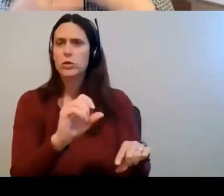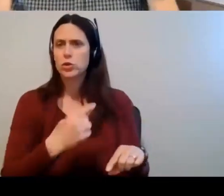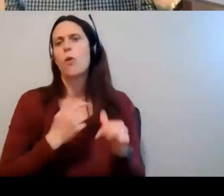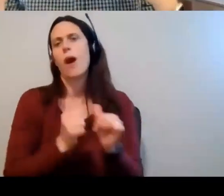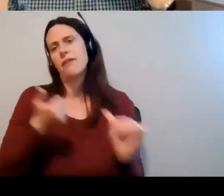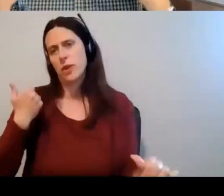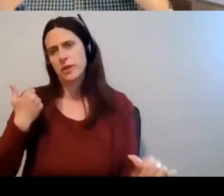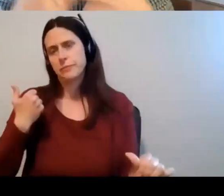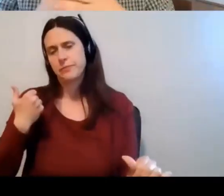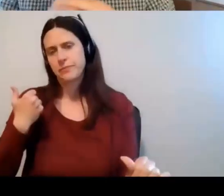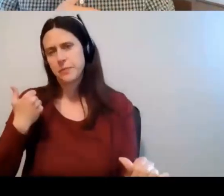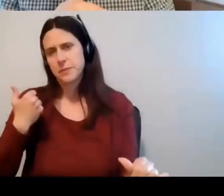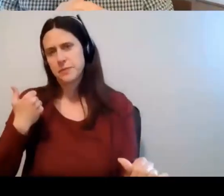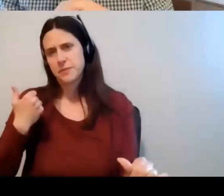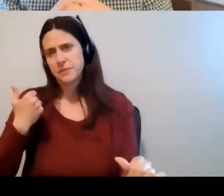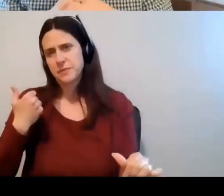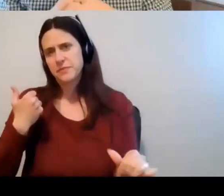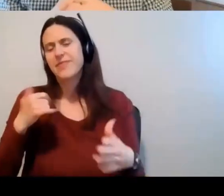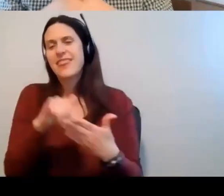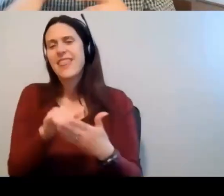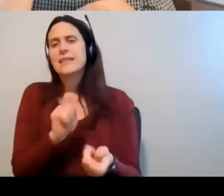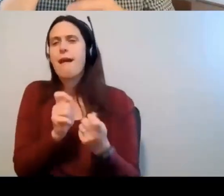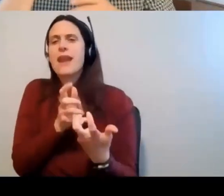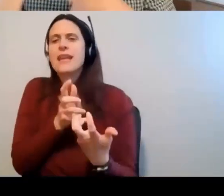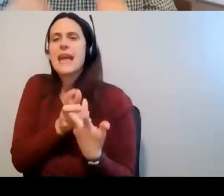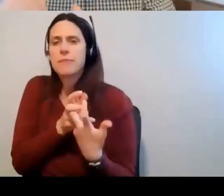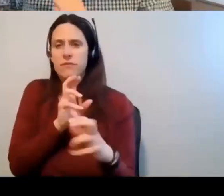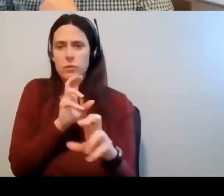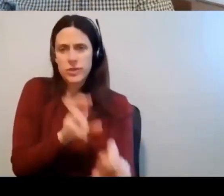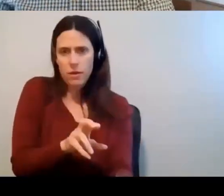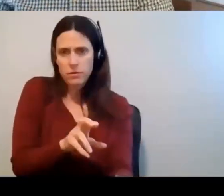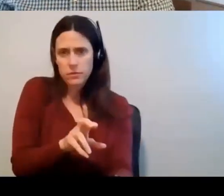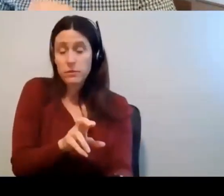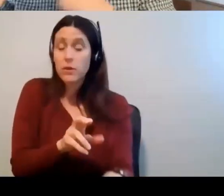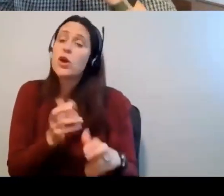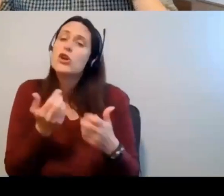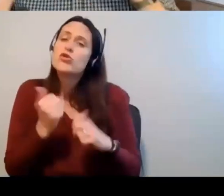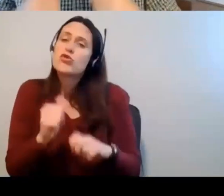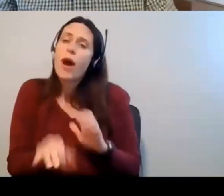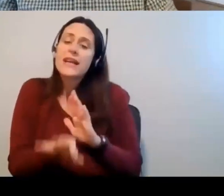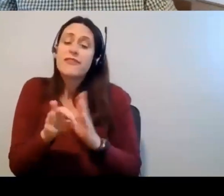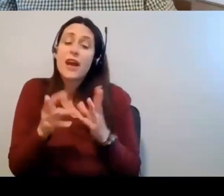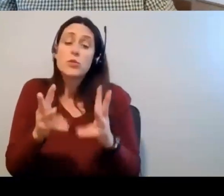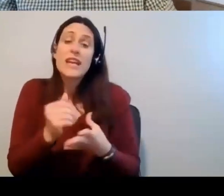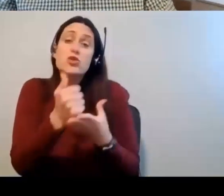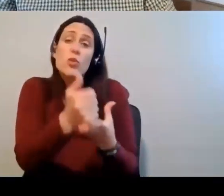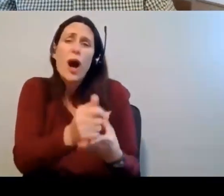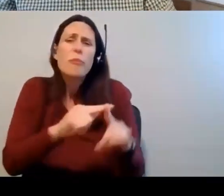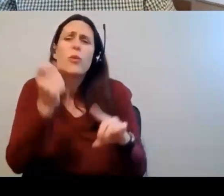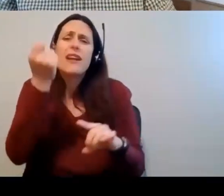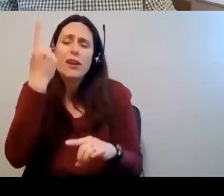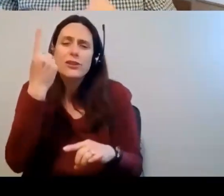And we're conceptualizing that as an adaptive response. We're gonna try to find ways to help them with it, but we understand where it comes